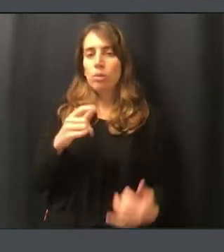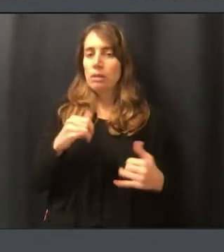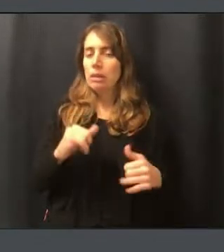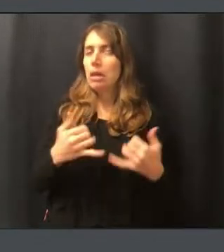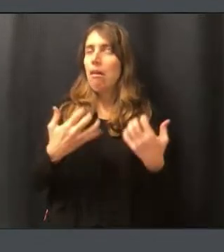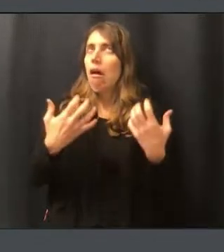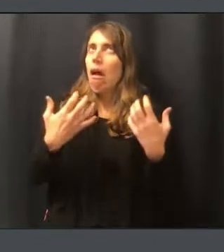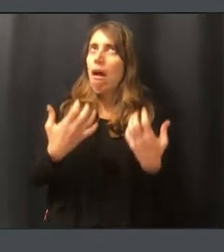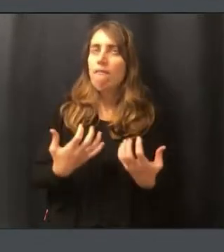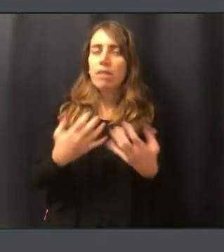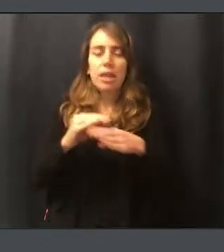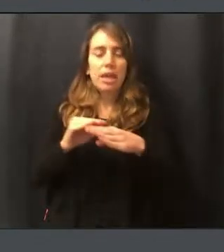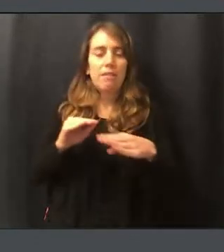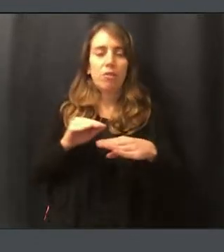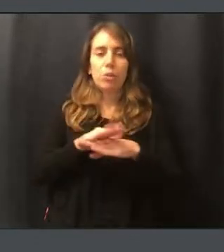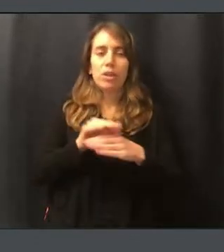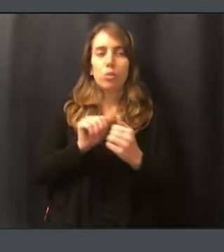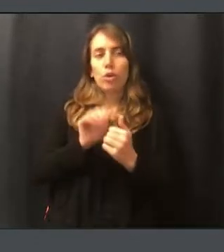by Spanish.